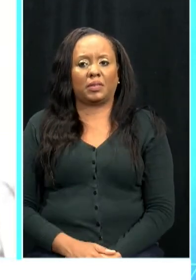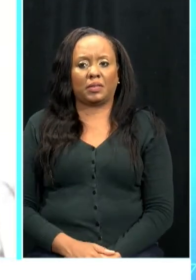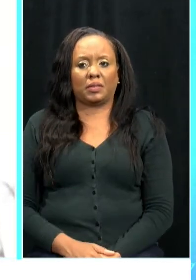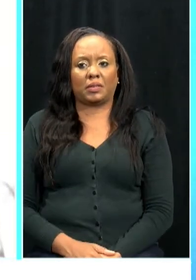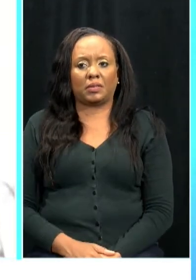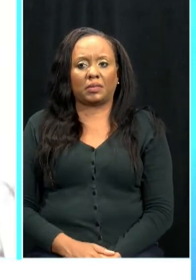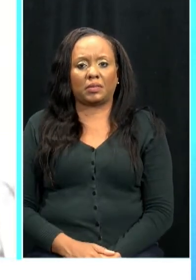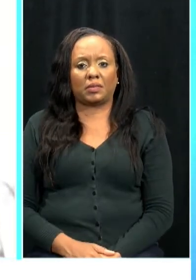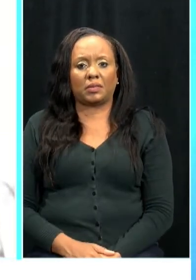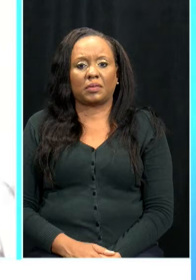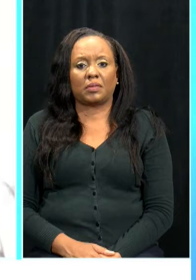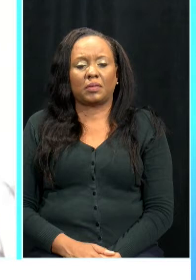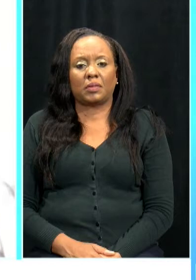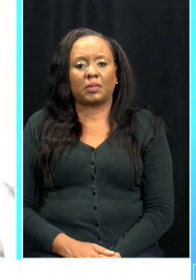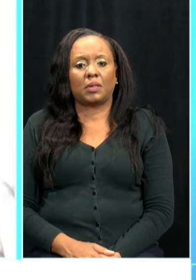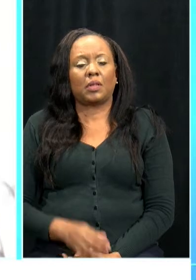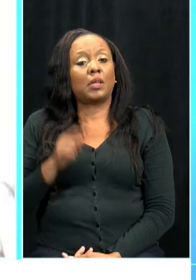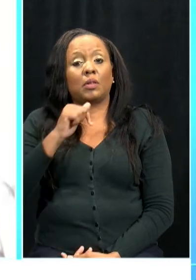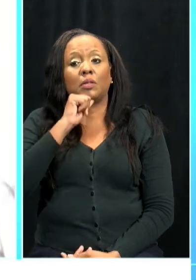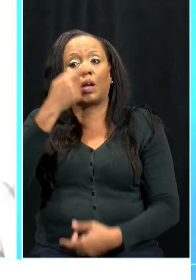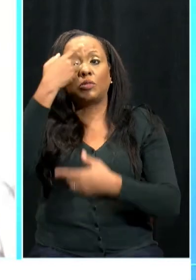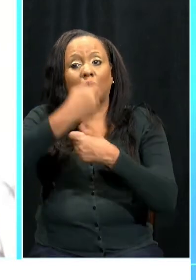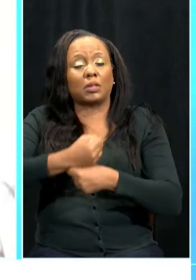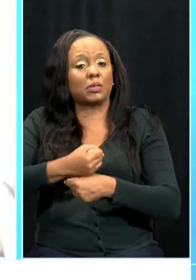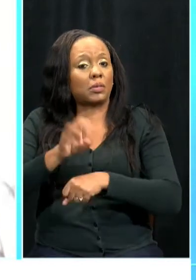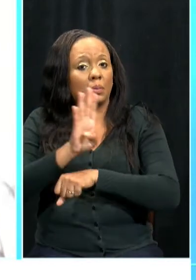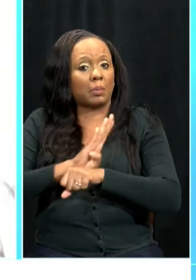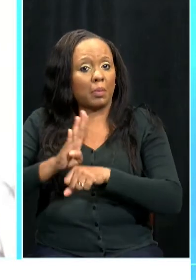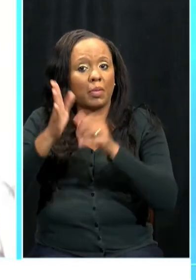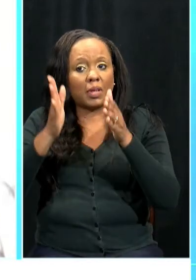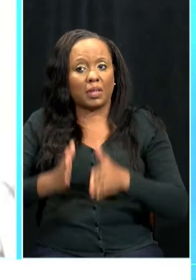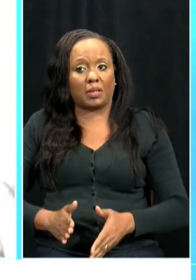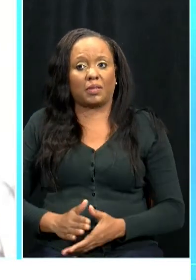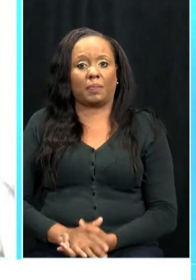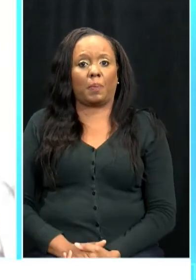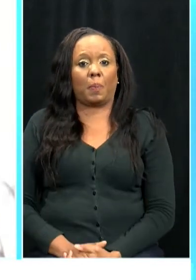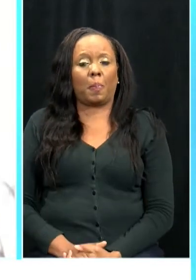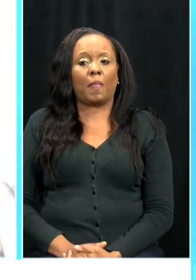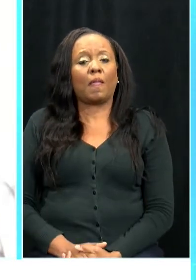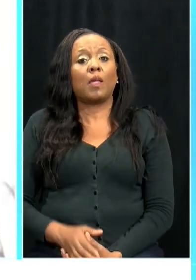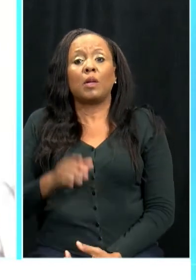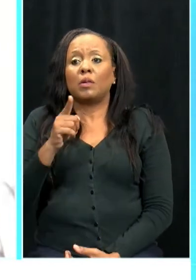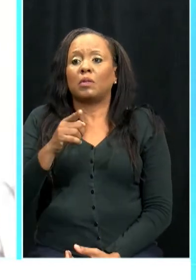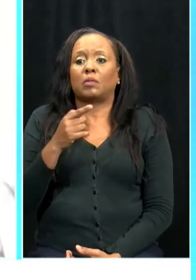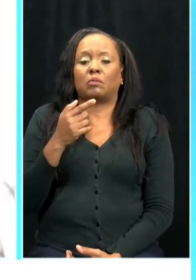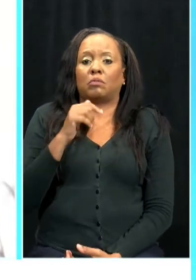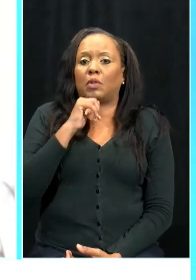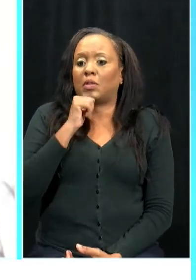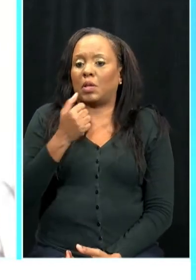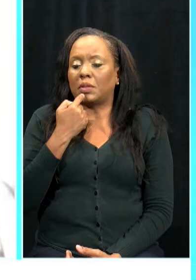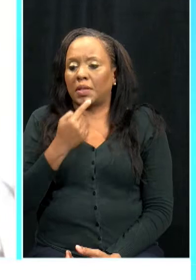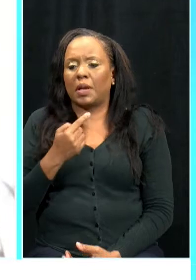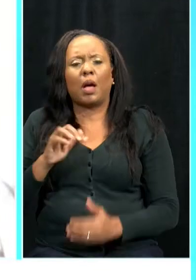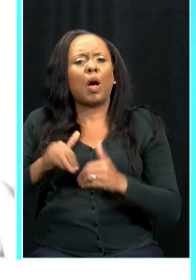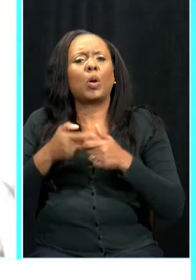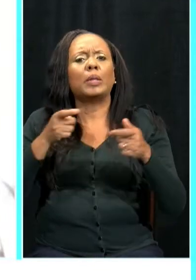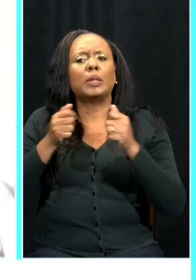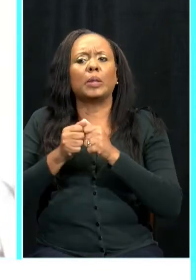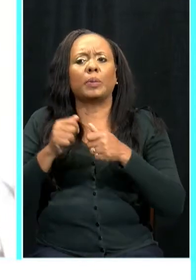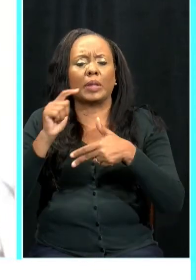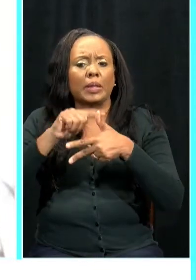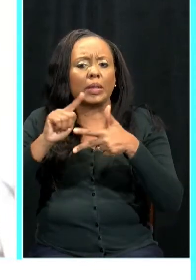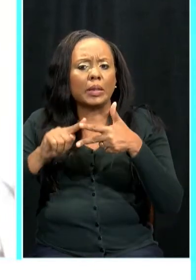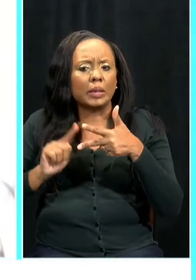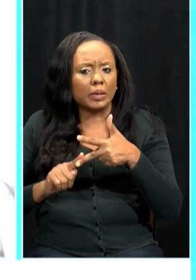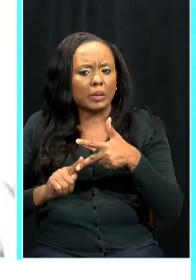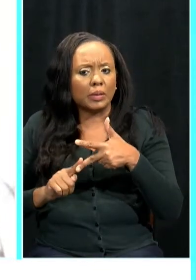of Barbados into your confidence. You are not telling them what it is you intend to do about these crises and asking them